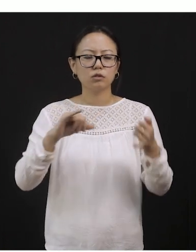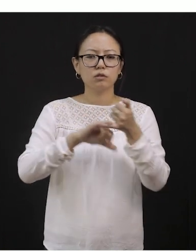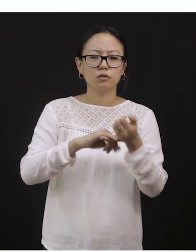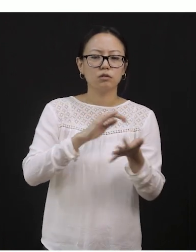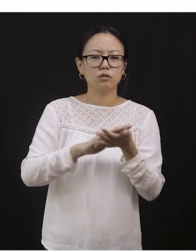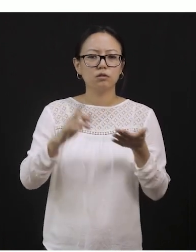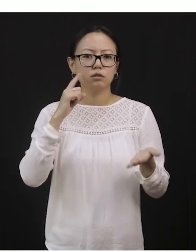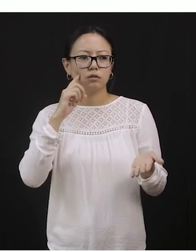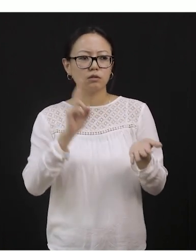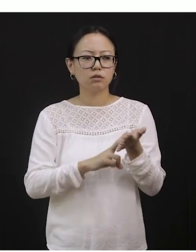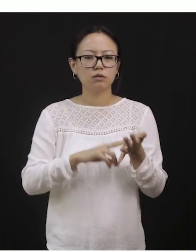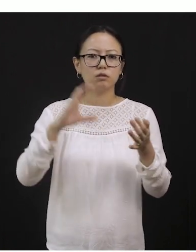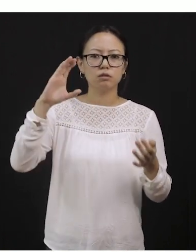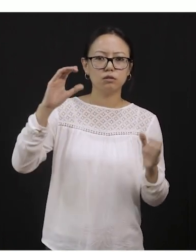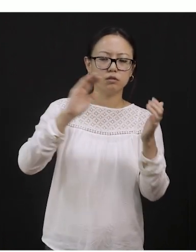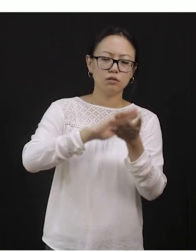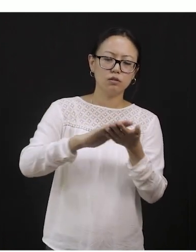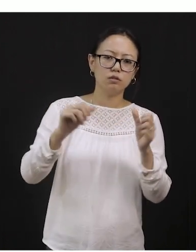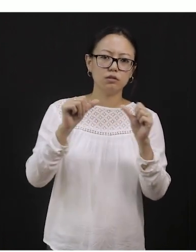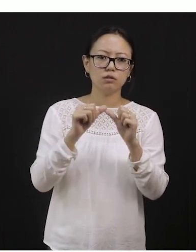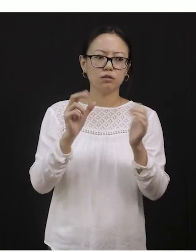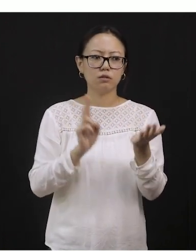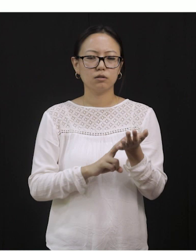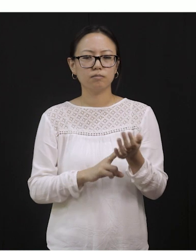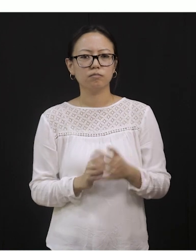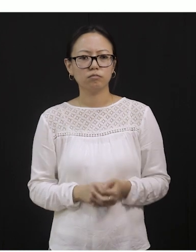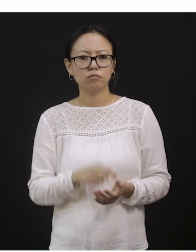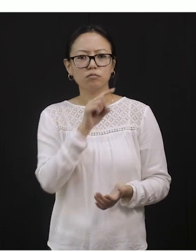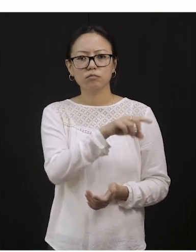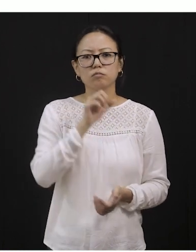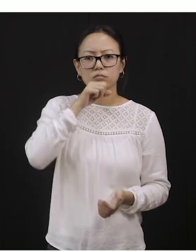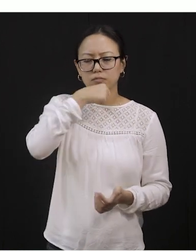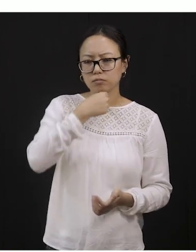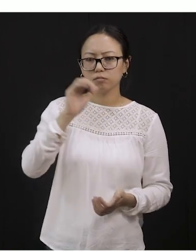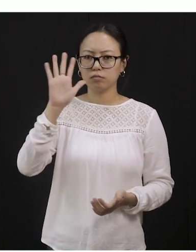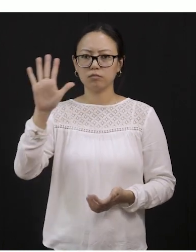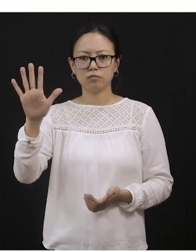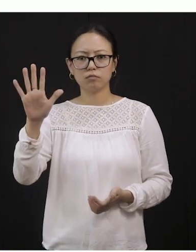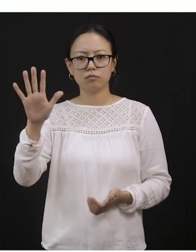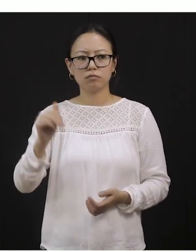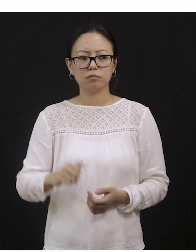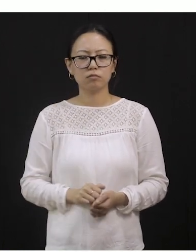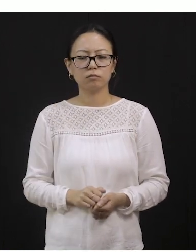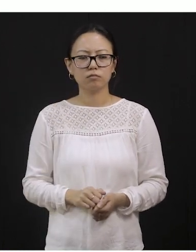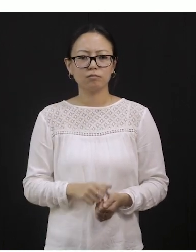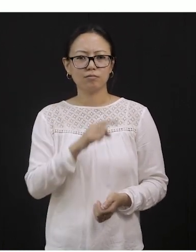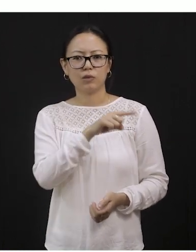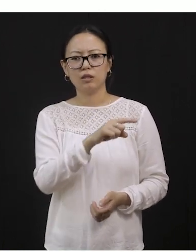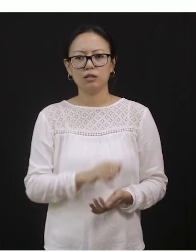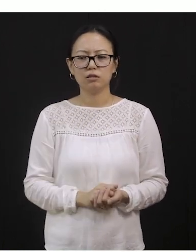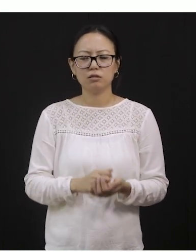Shan. Shin Shan is a very mischievous 5-year-old boy. He is very naughty,